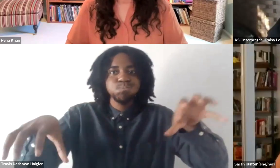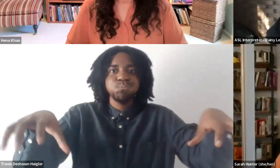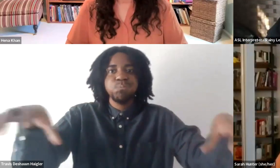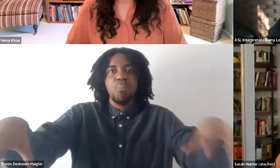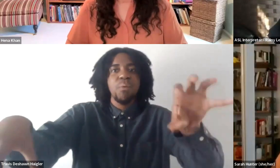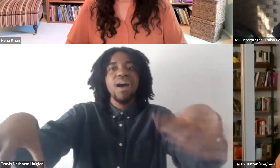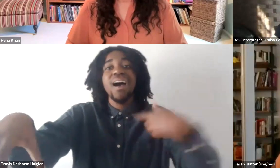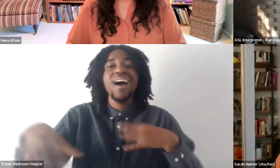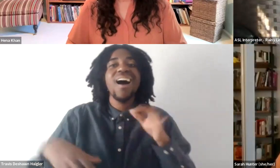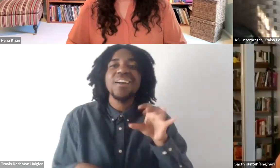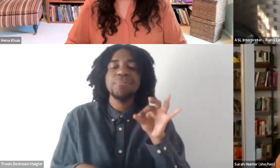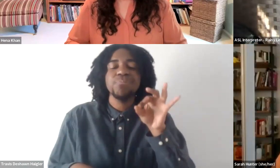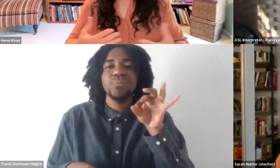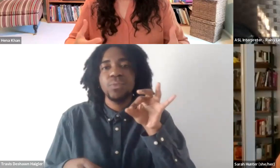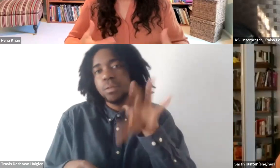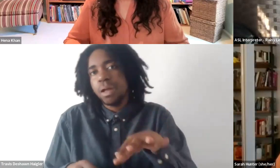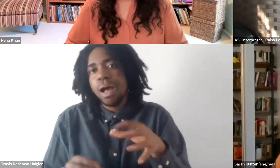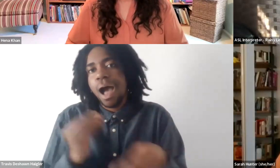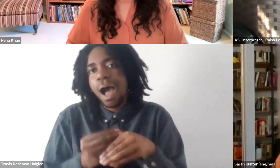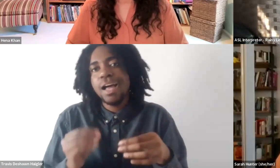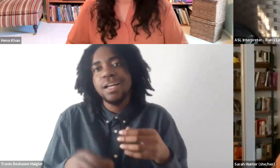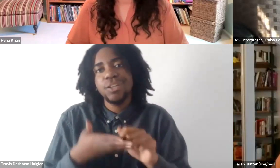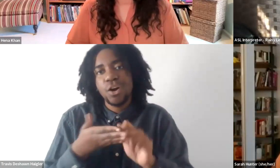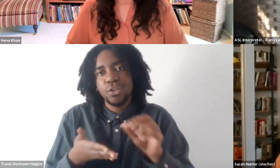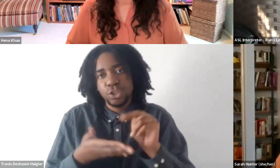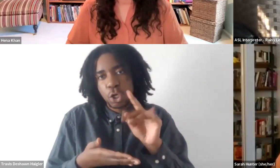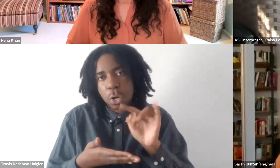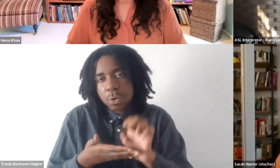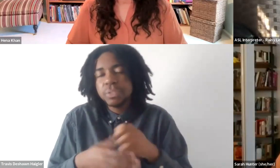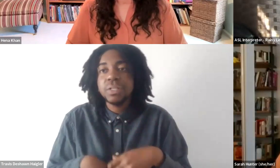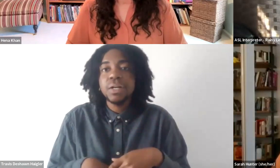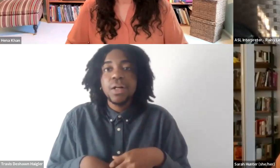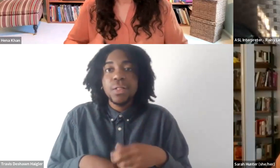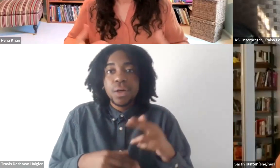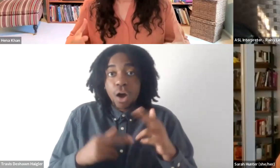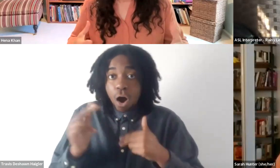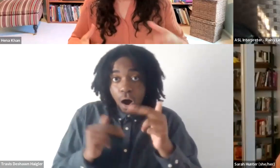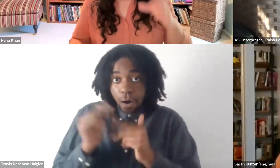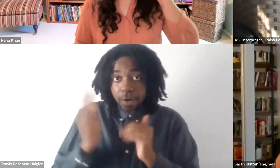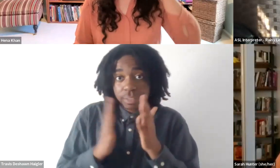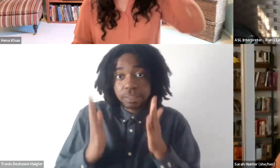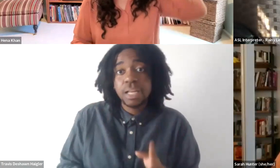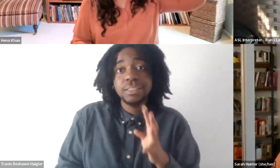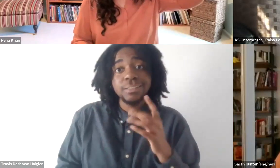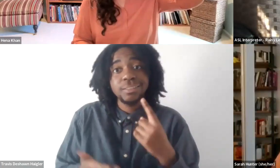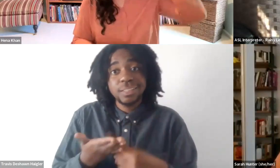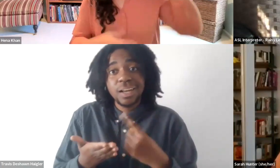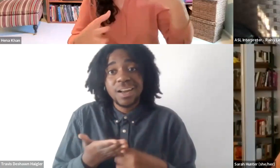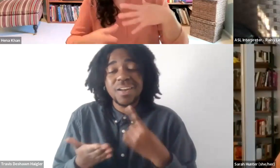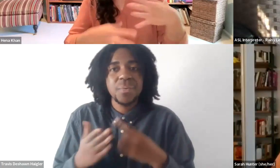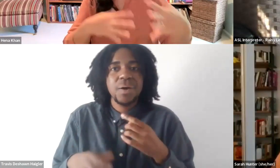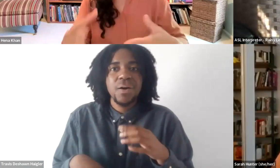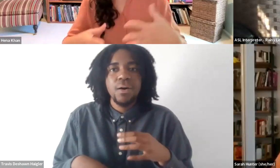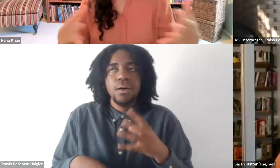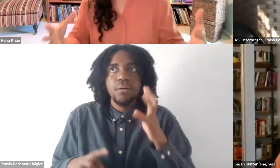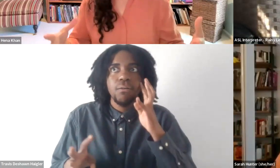that the architect who did the restoration talked about how fascinating it was, because there weren't blueprints. It sort